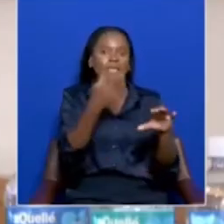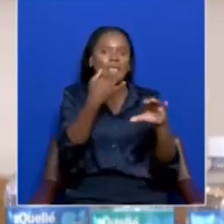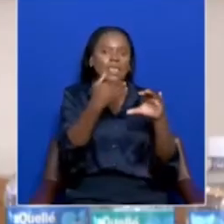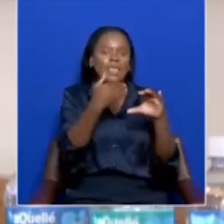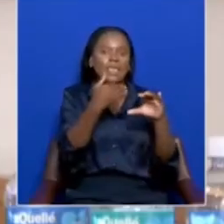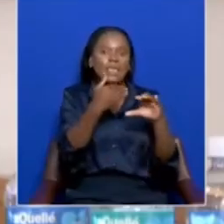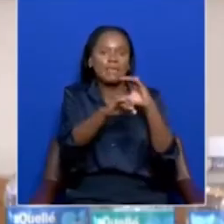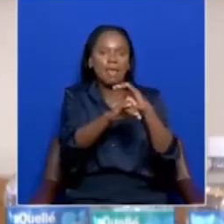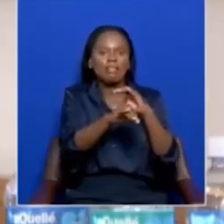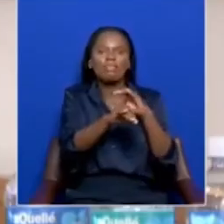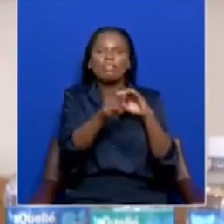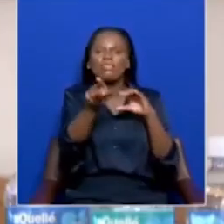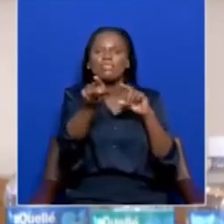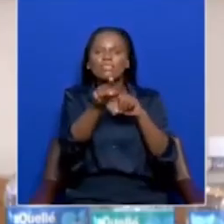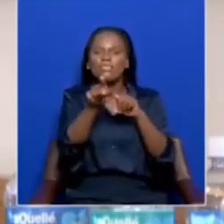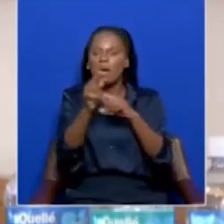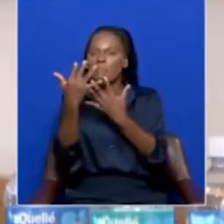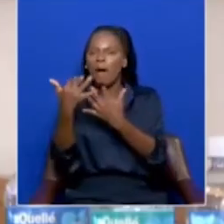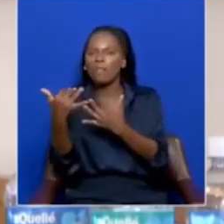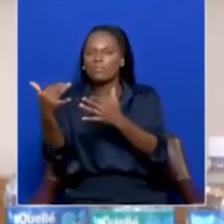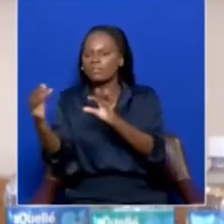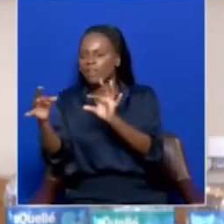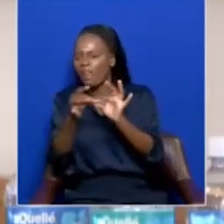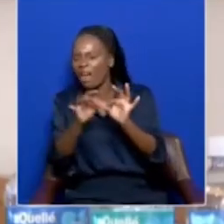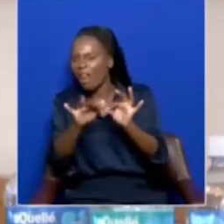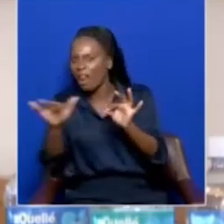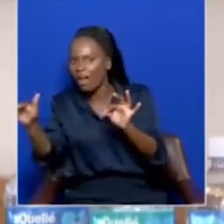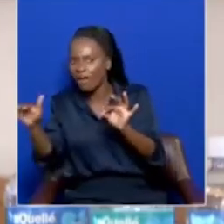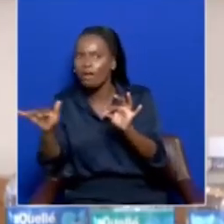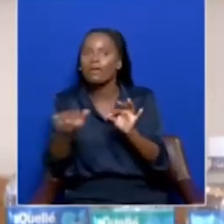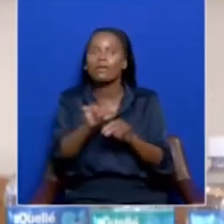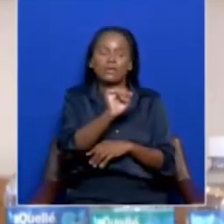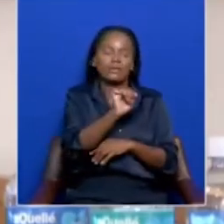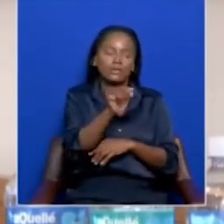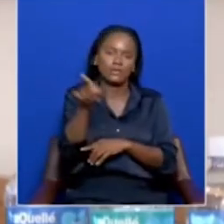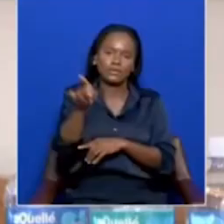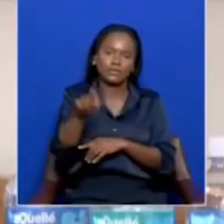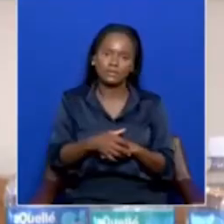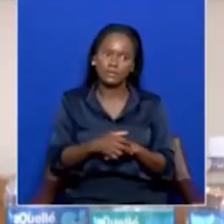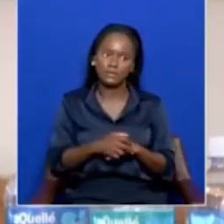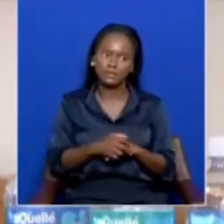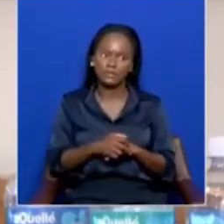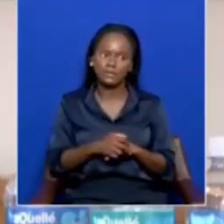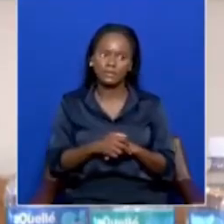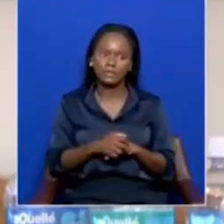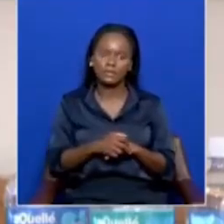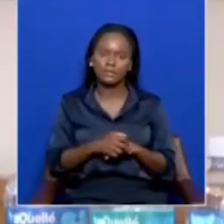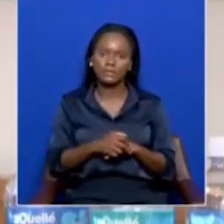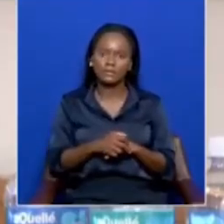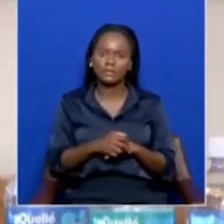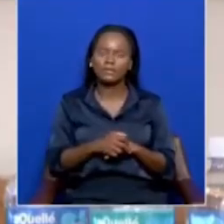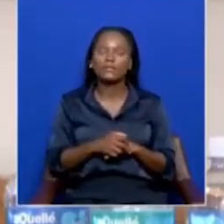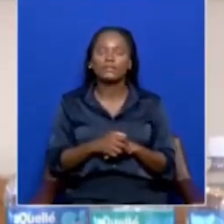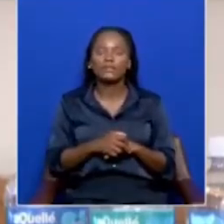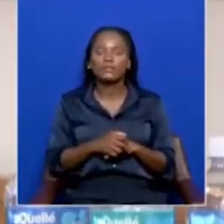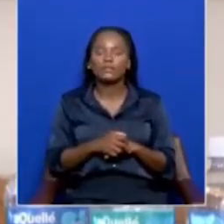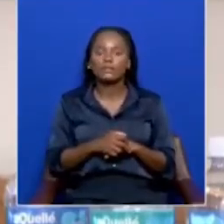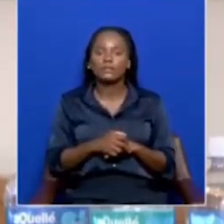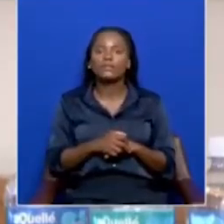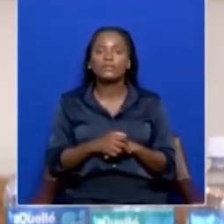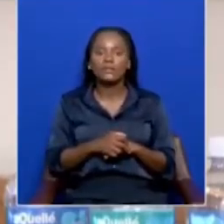Yes, that's correct, Chair. Okay. Then let's go into paragraph 13.